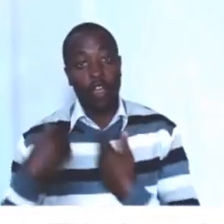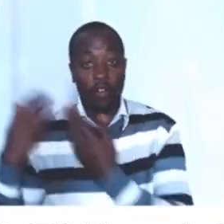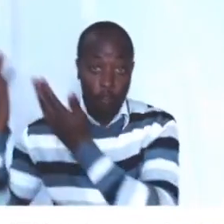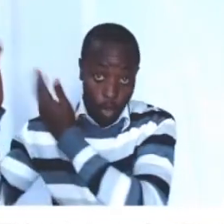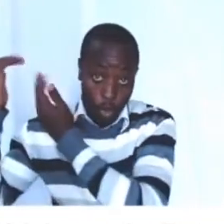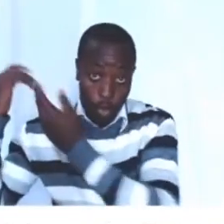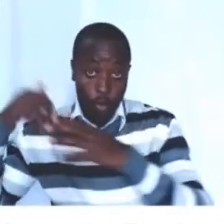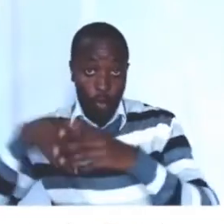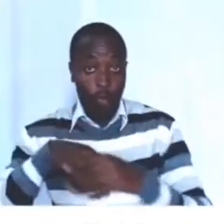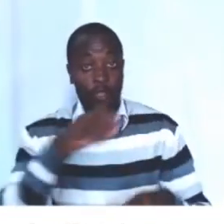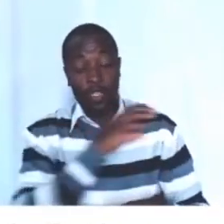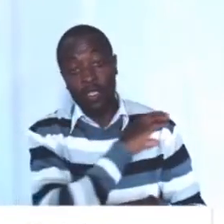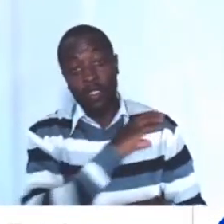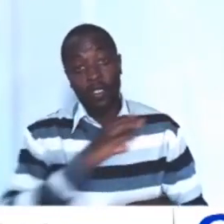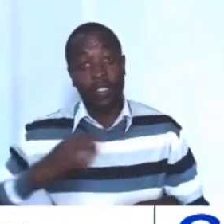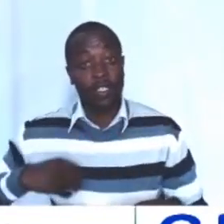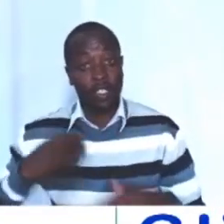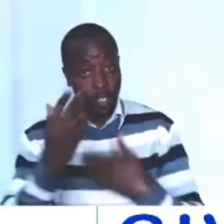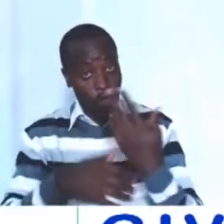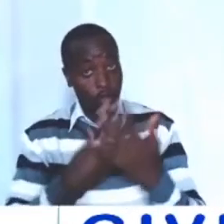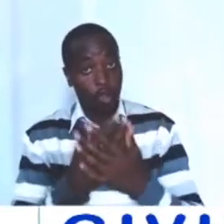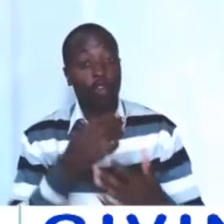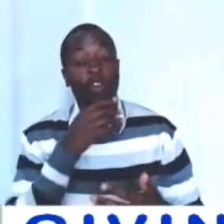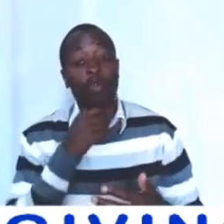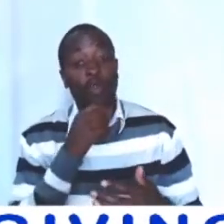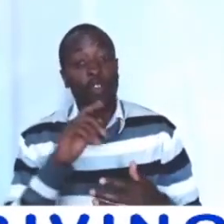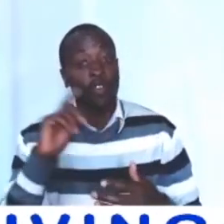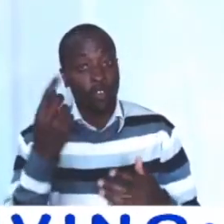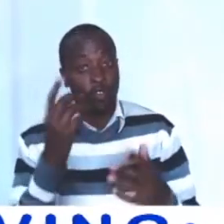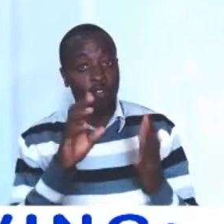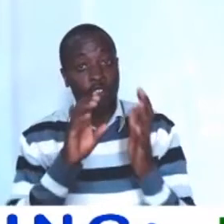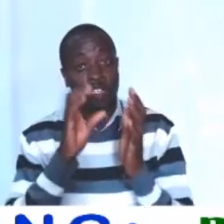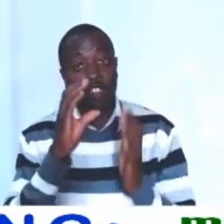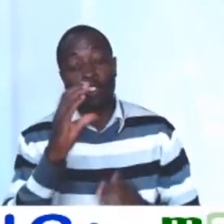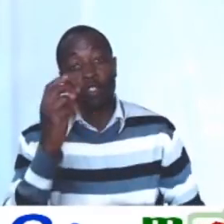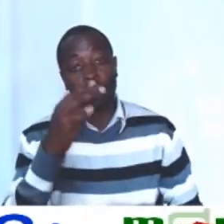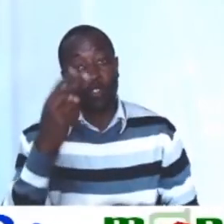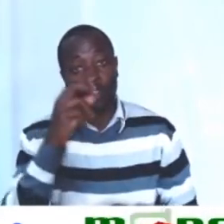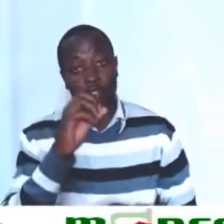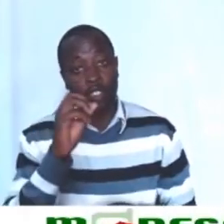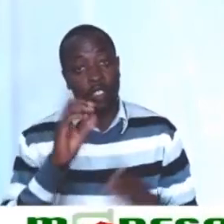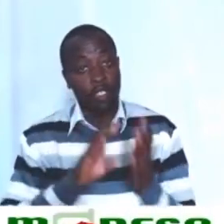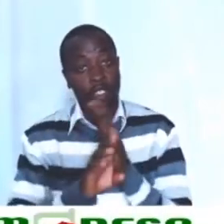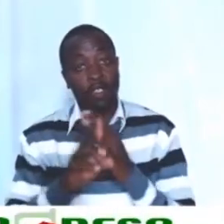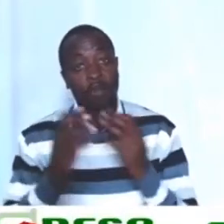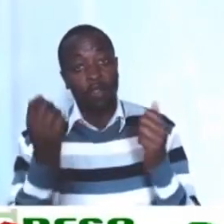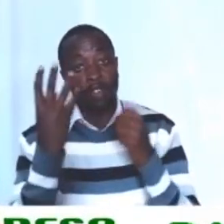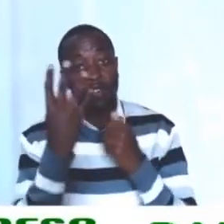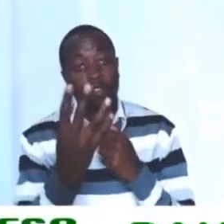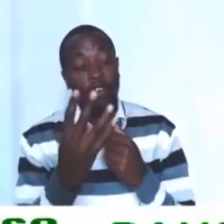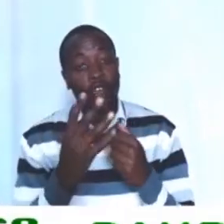we are to be pitied more than all men. That is from 1 Corinthians chapter number 15 and verse 19.